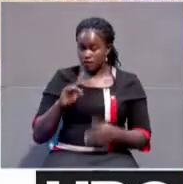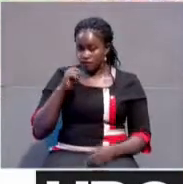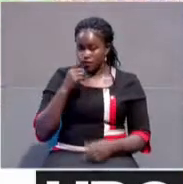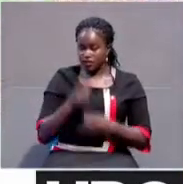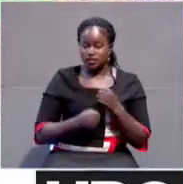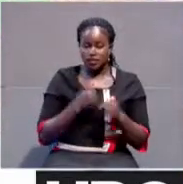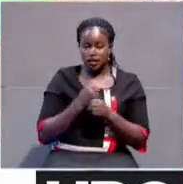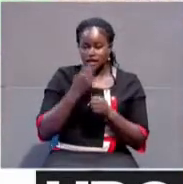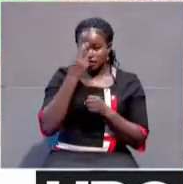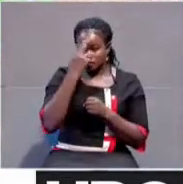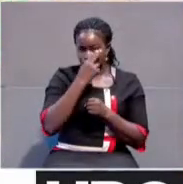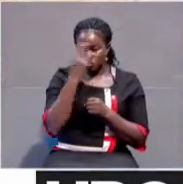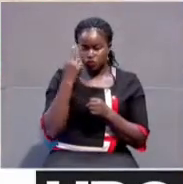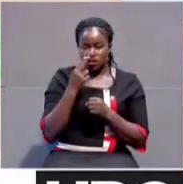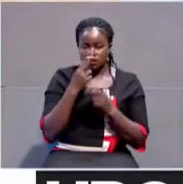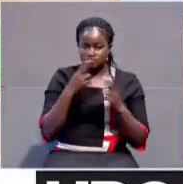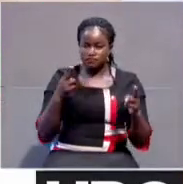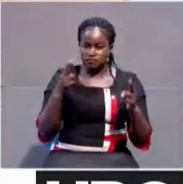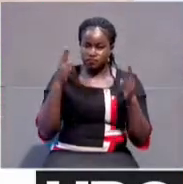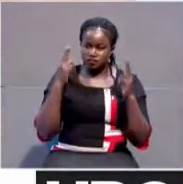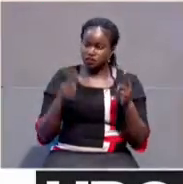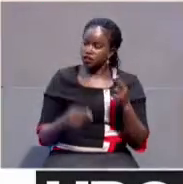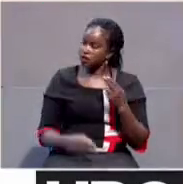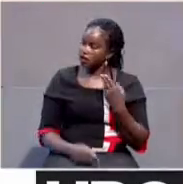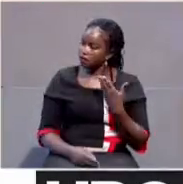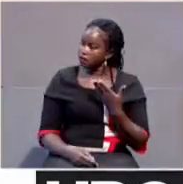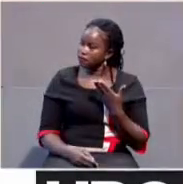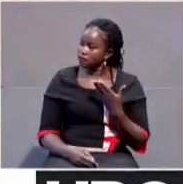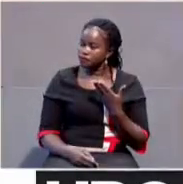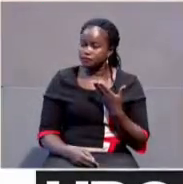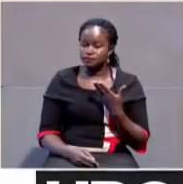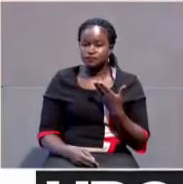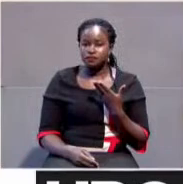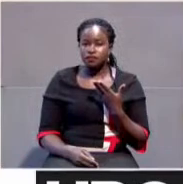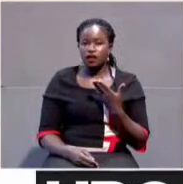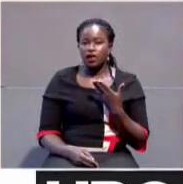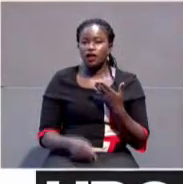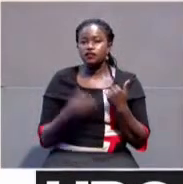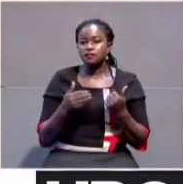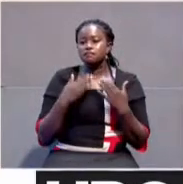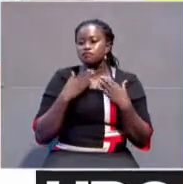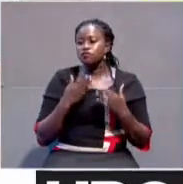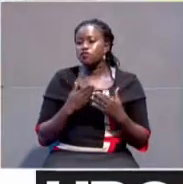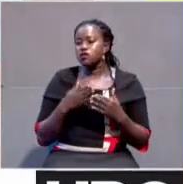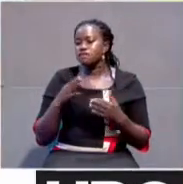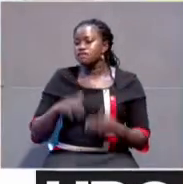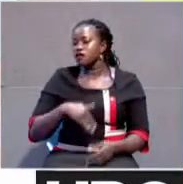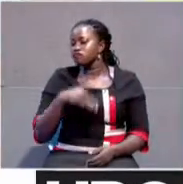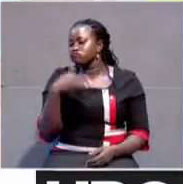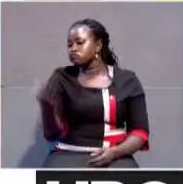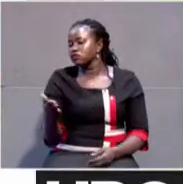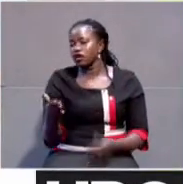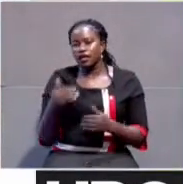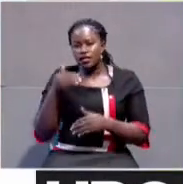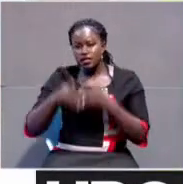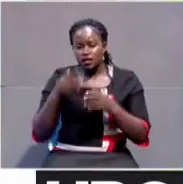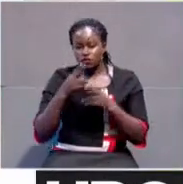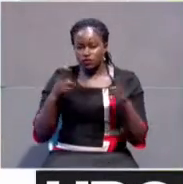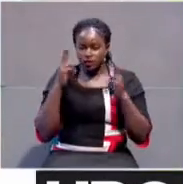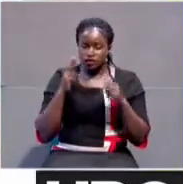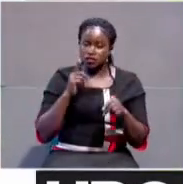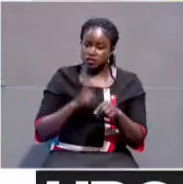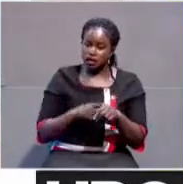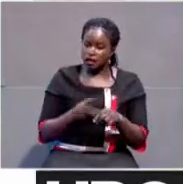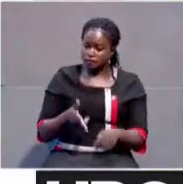at Metropolitan International University, was found lying dead a few meters from the university premises after being shot by